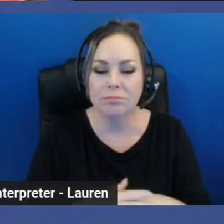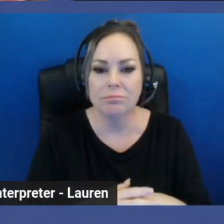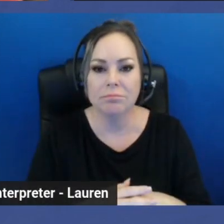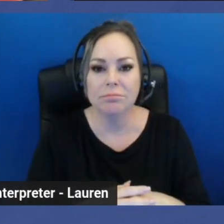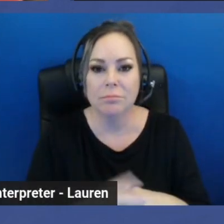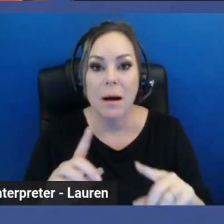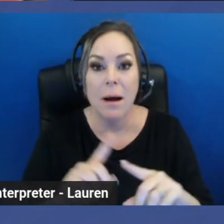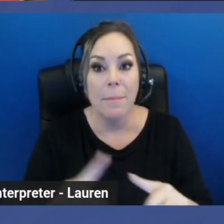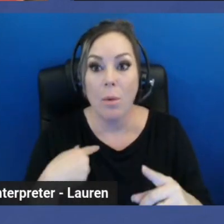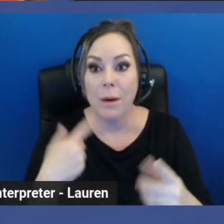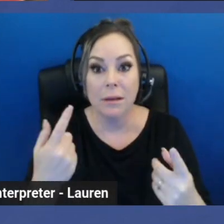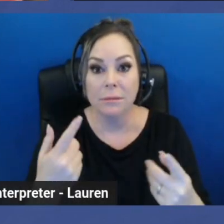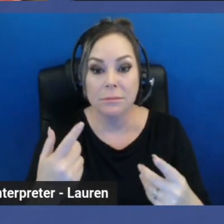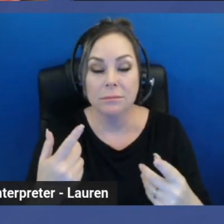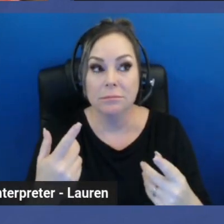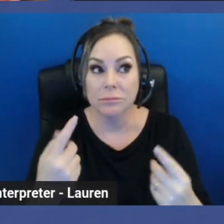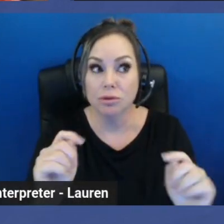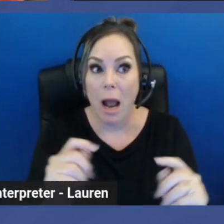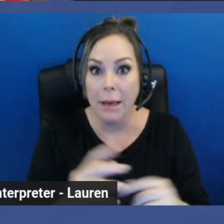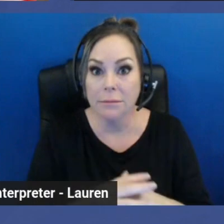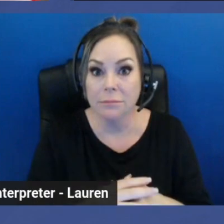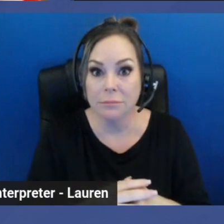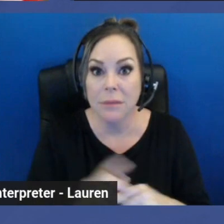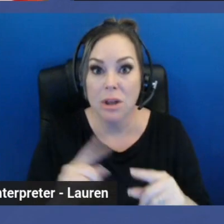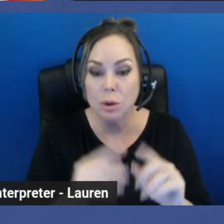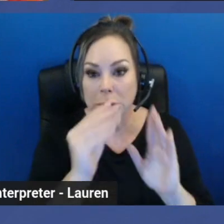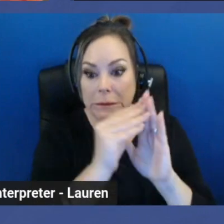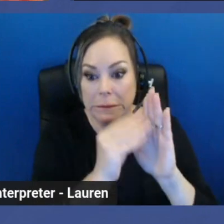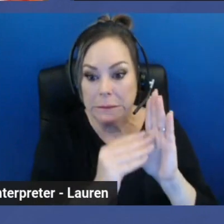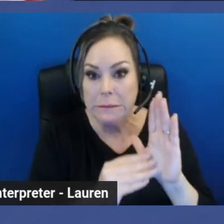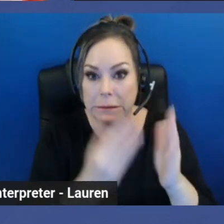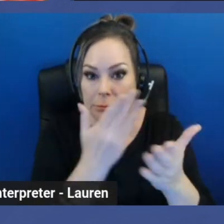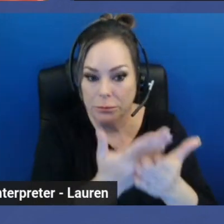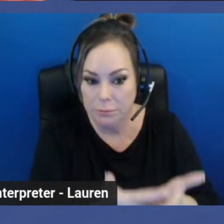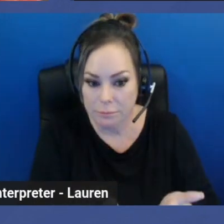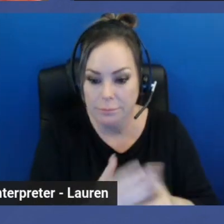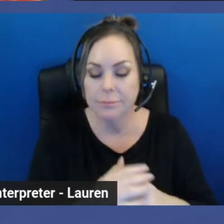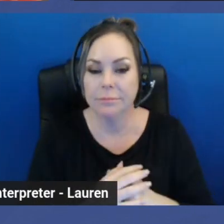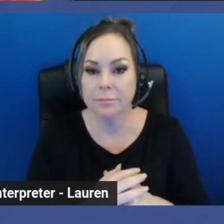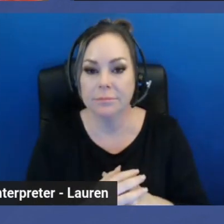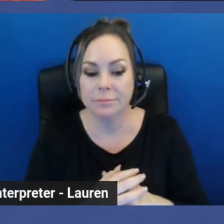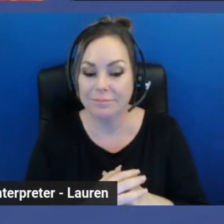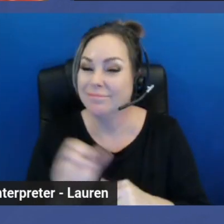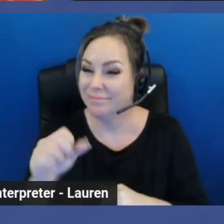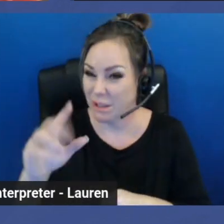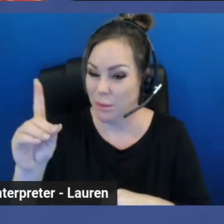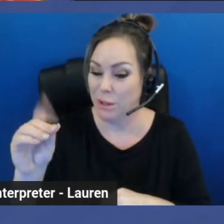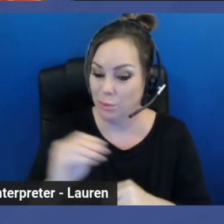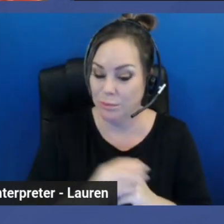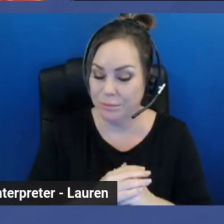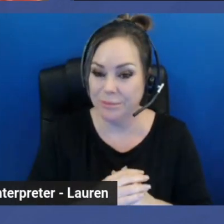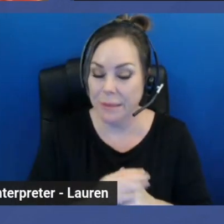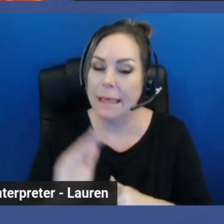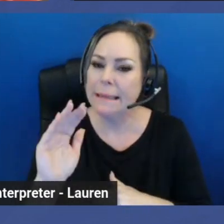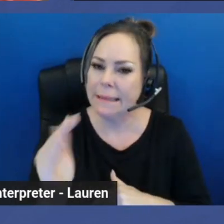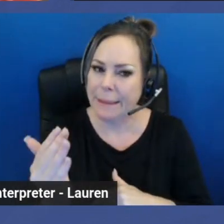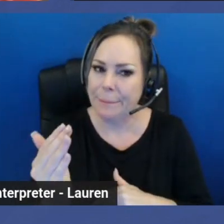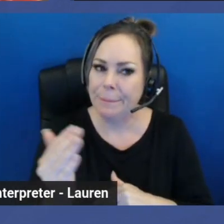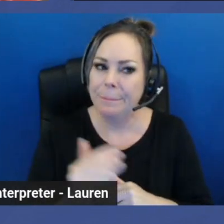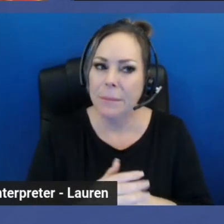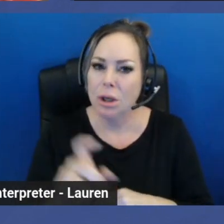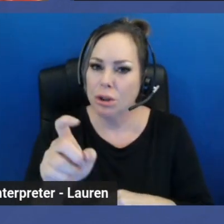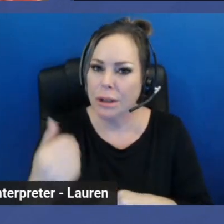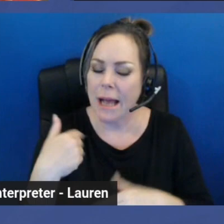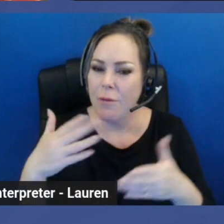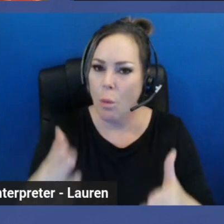But we try to catalog it. We sure do. Well, it seems to me like there